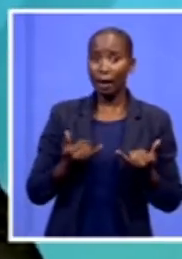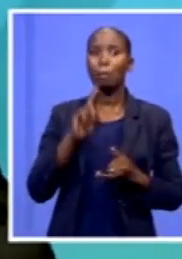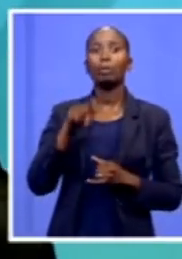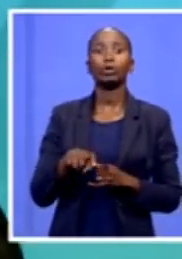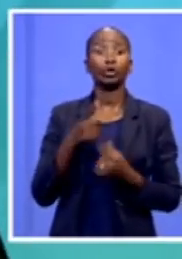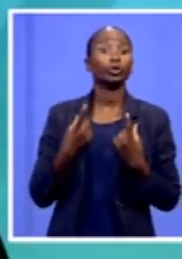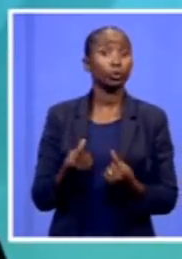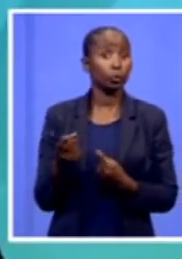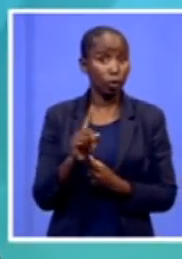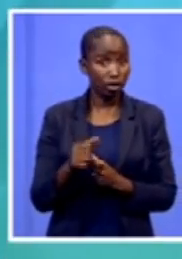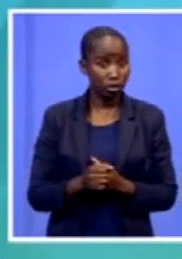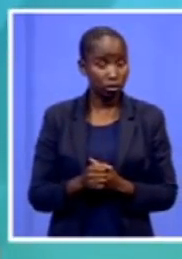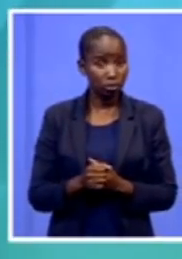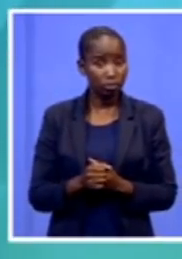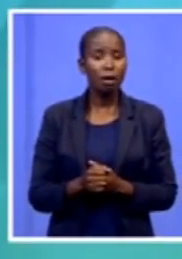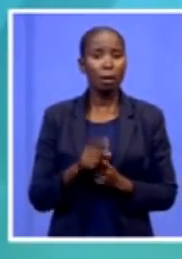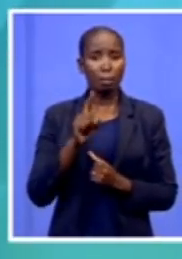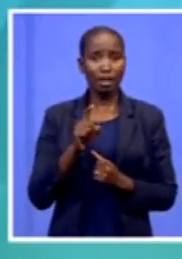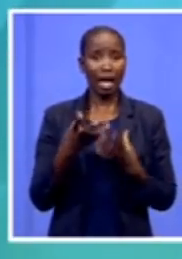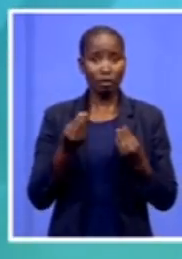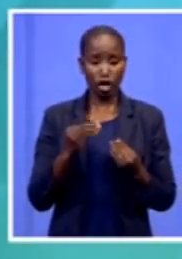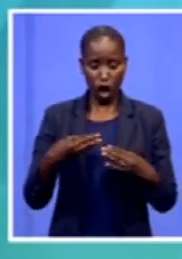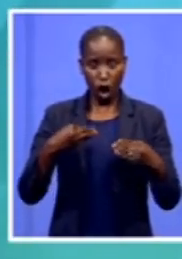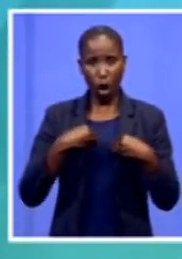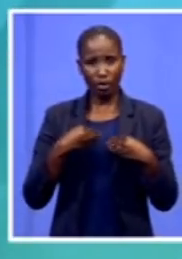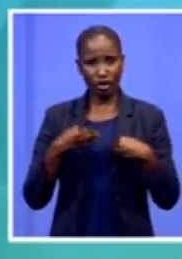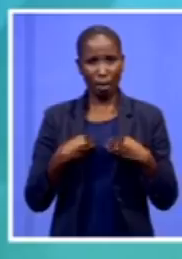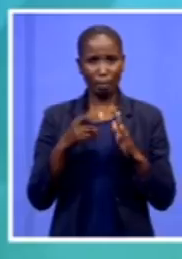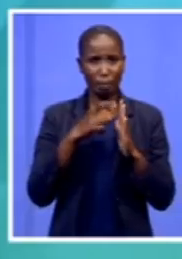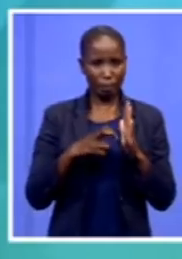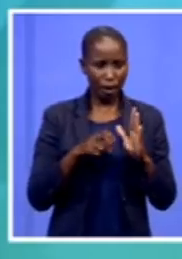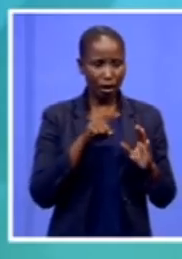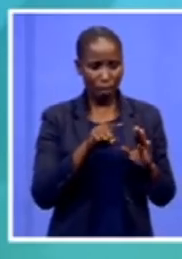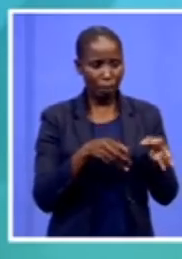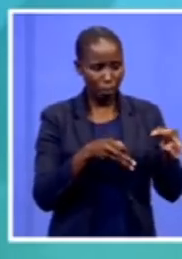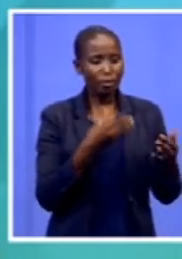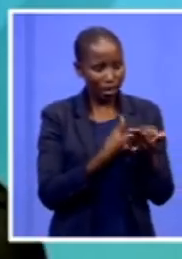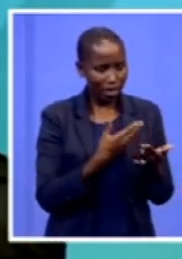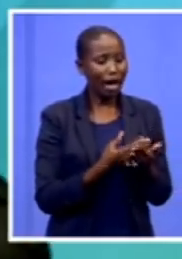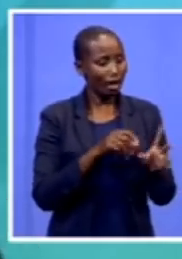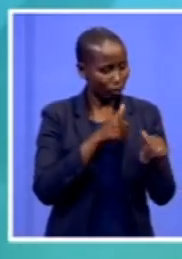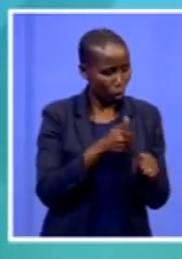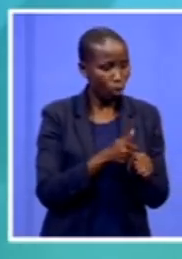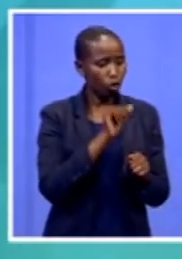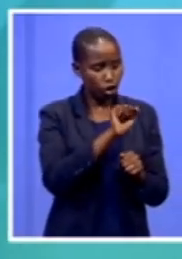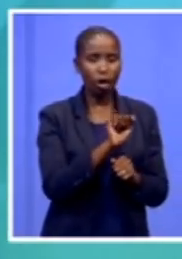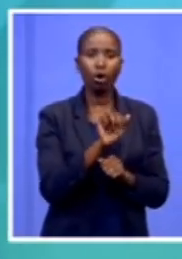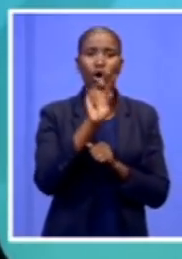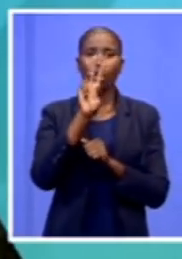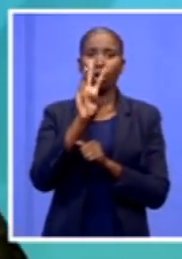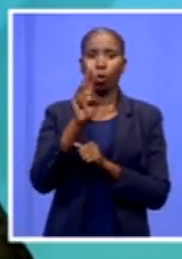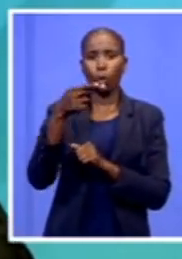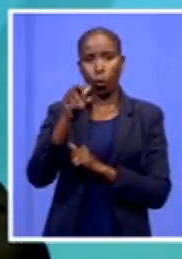waiver, to empower them, and yes, to follow in the lead of the WHO and just give them that